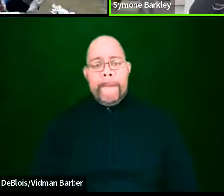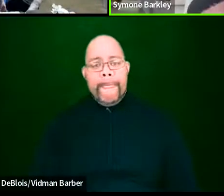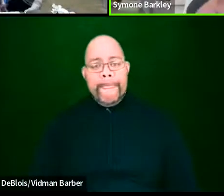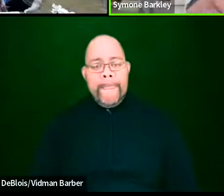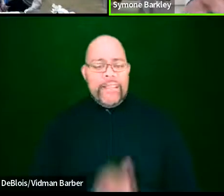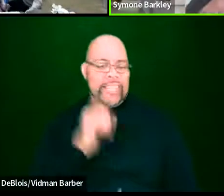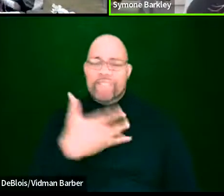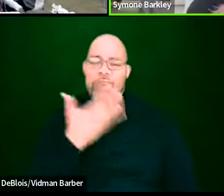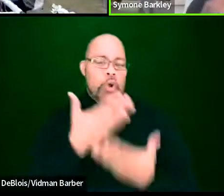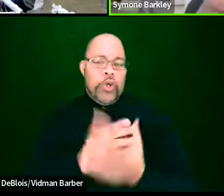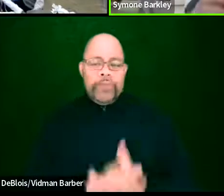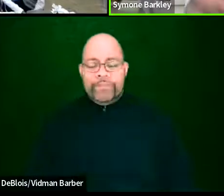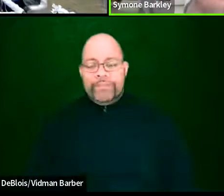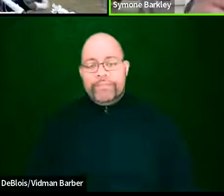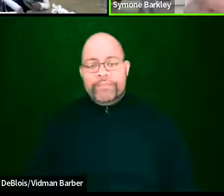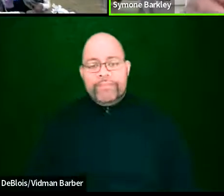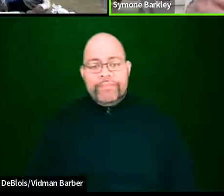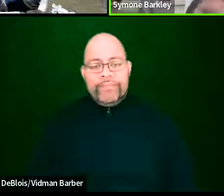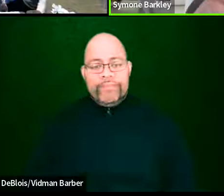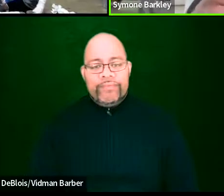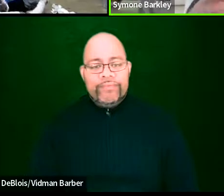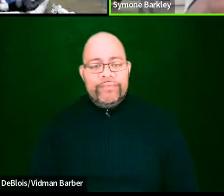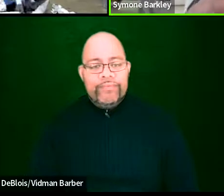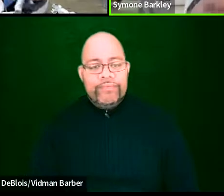feel good.